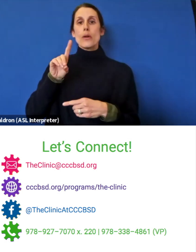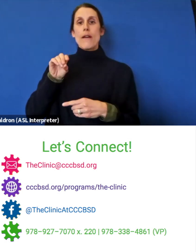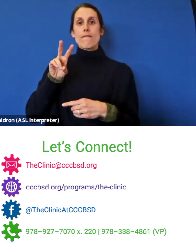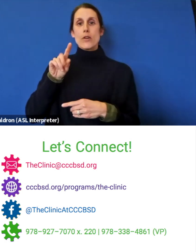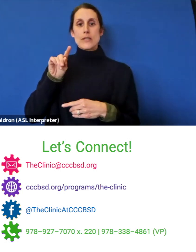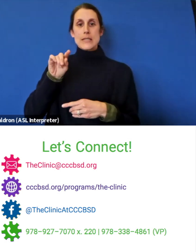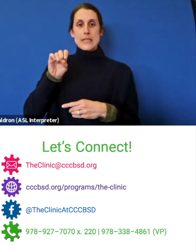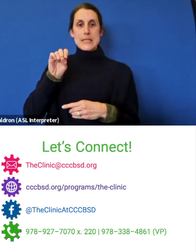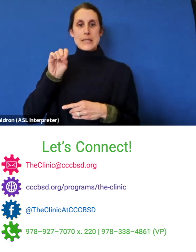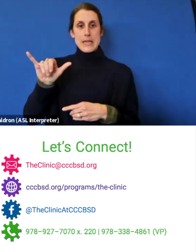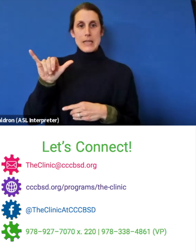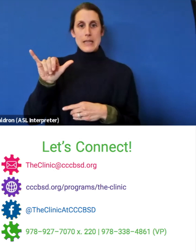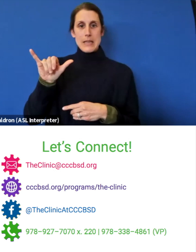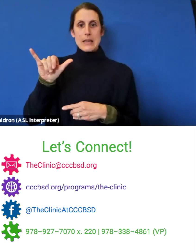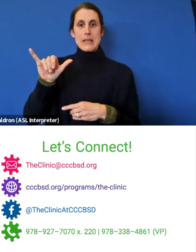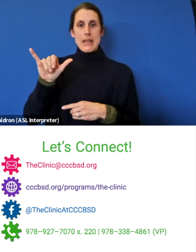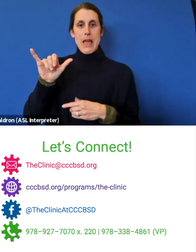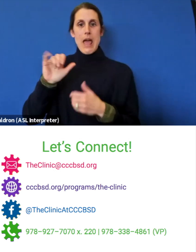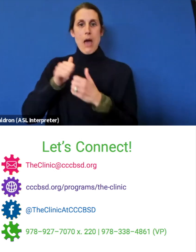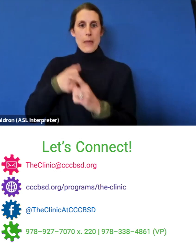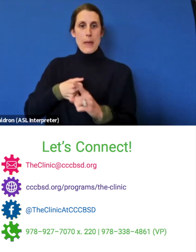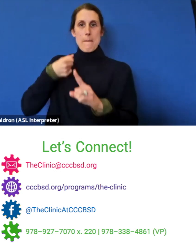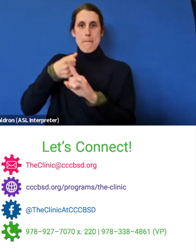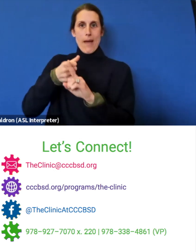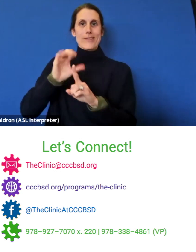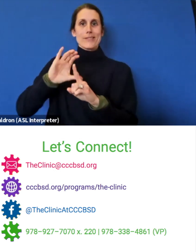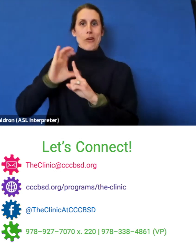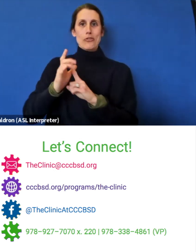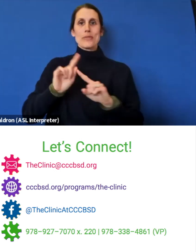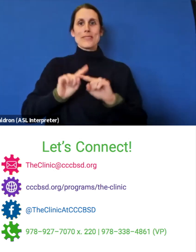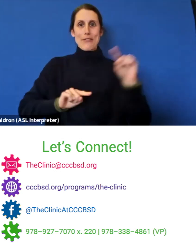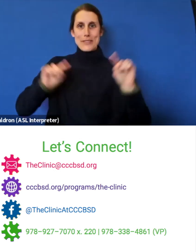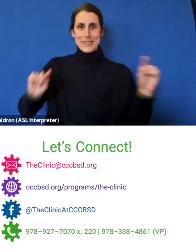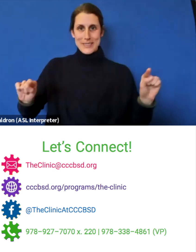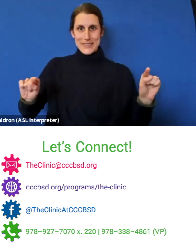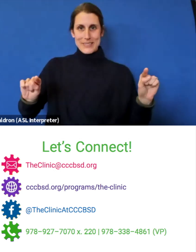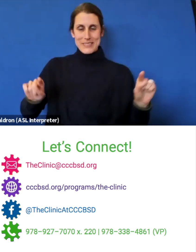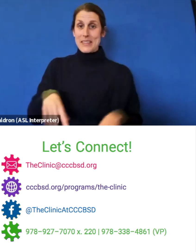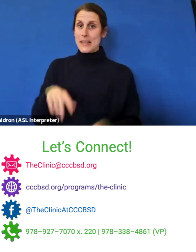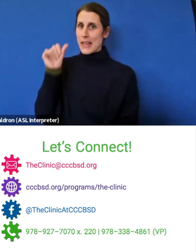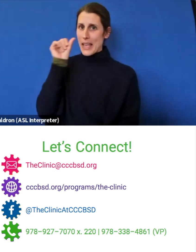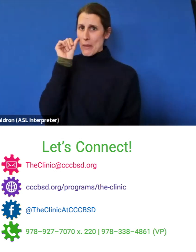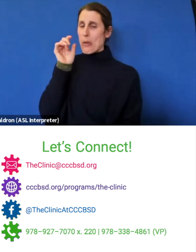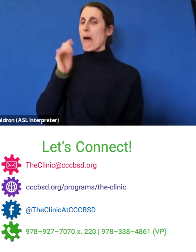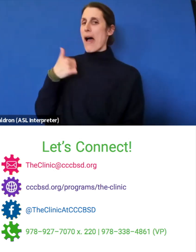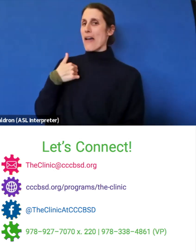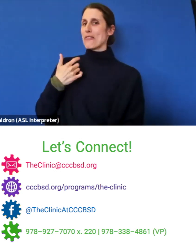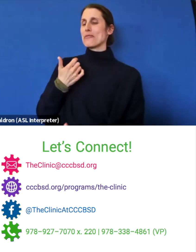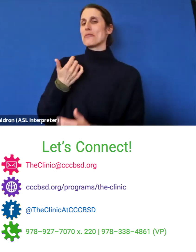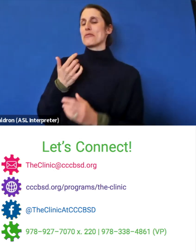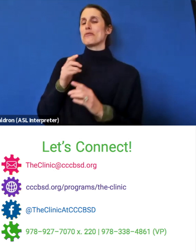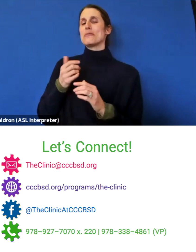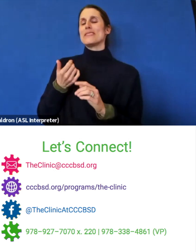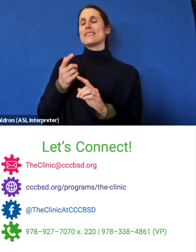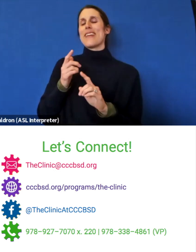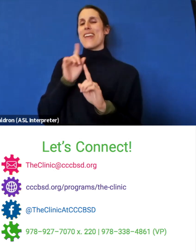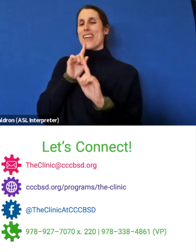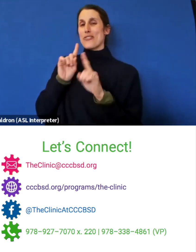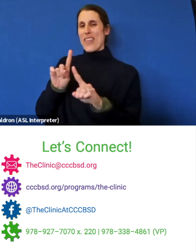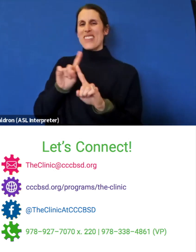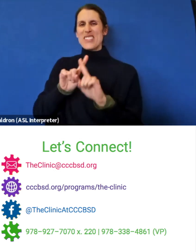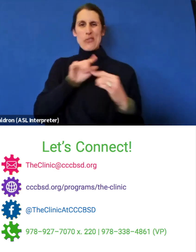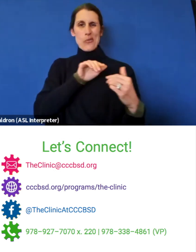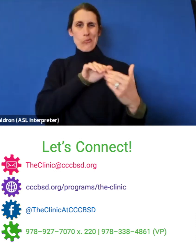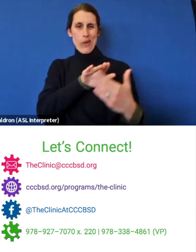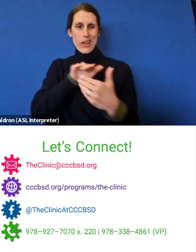Such a good question. I'm going to answer that from a couple of different ways. So one is that absolutely within